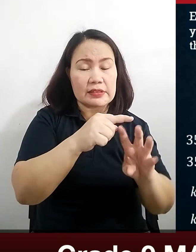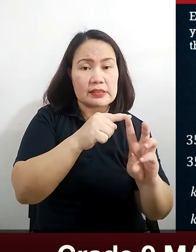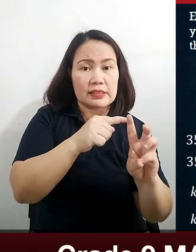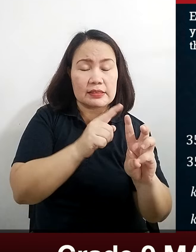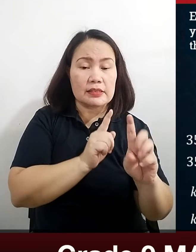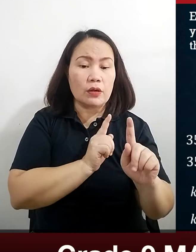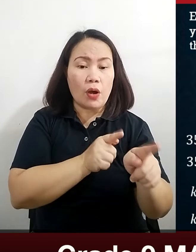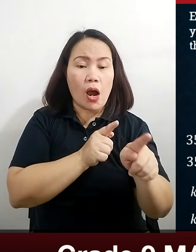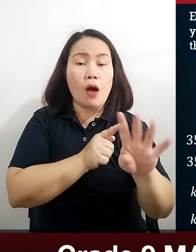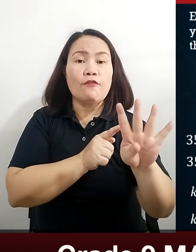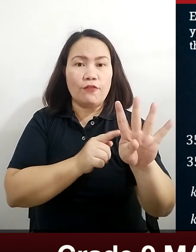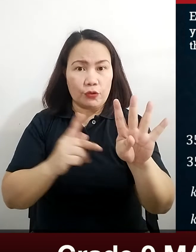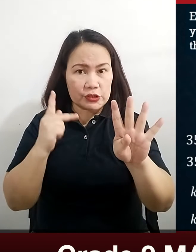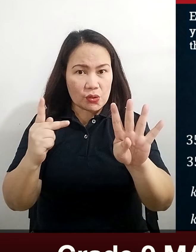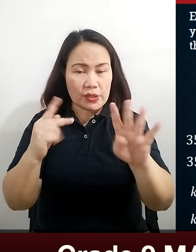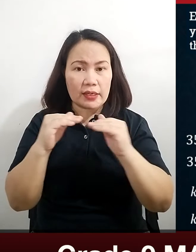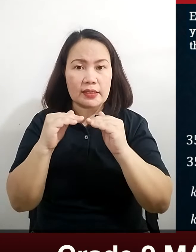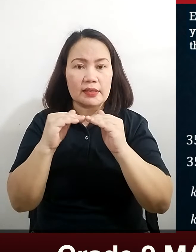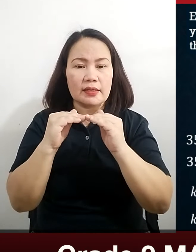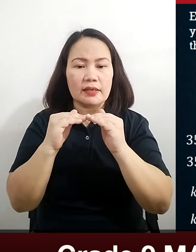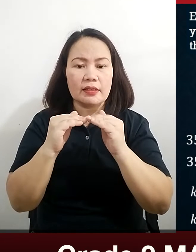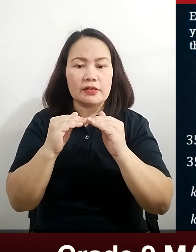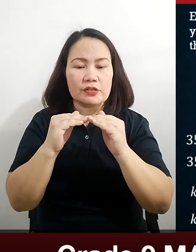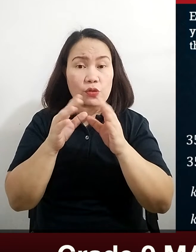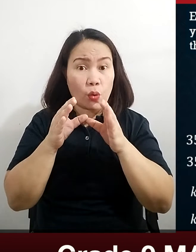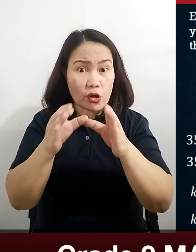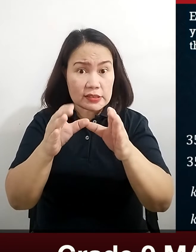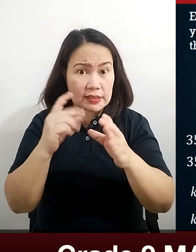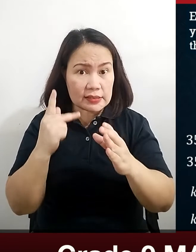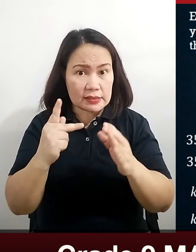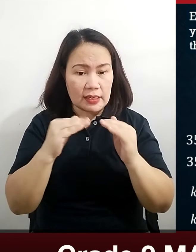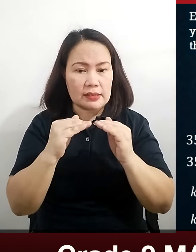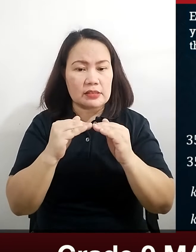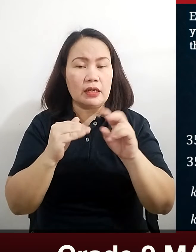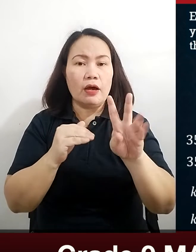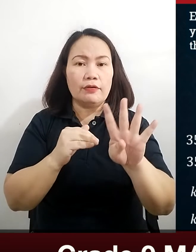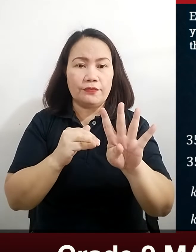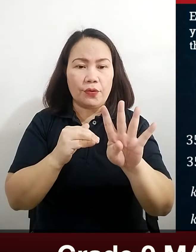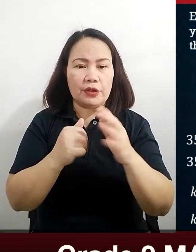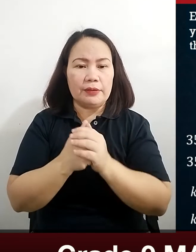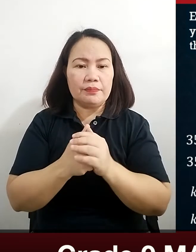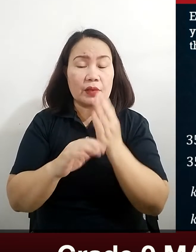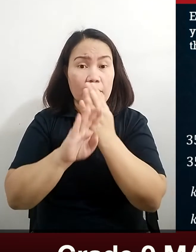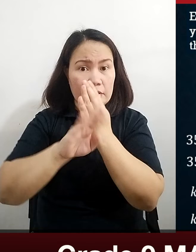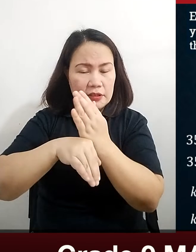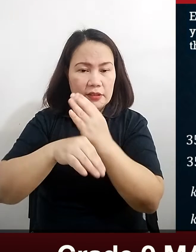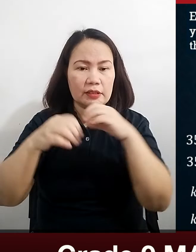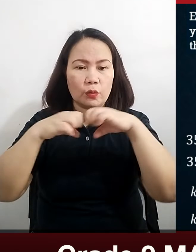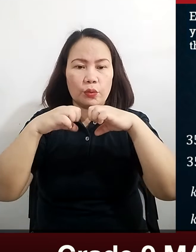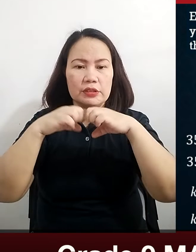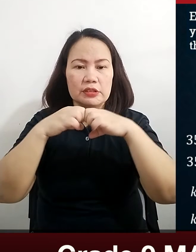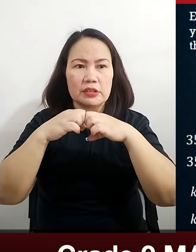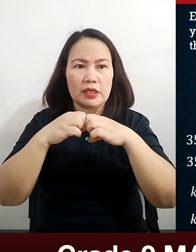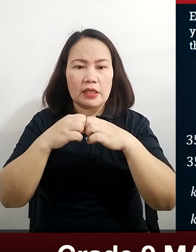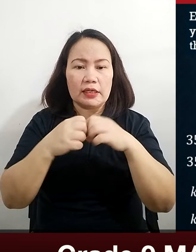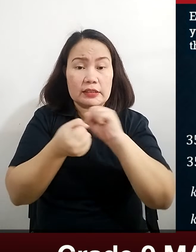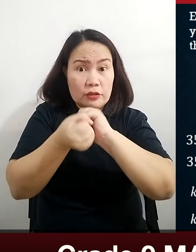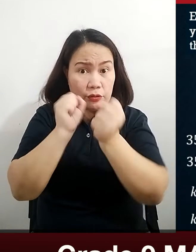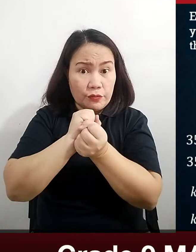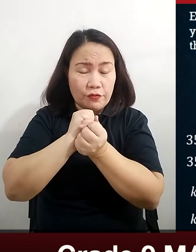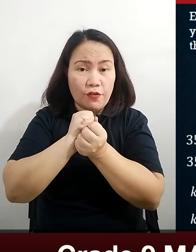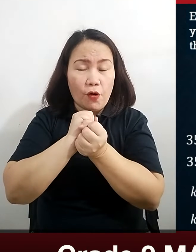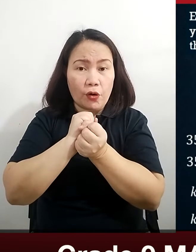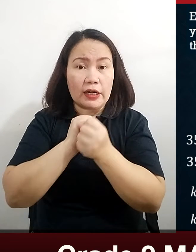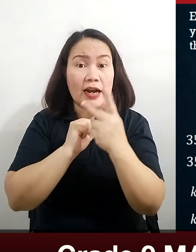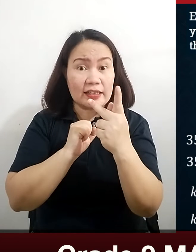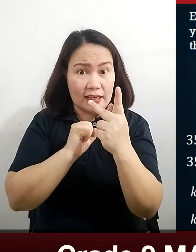6, the answer is 4. Okay, so balik tayo dito sa equation natin. So yung k na to or yung constant,